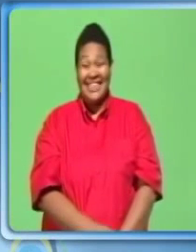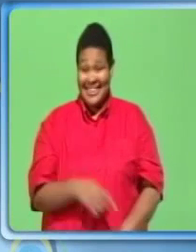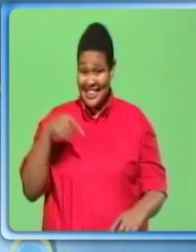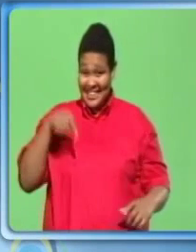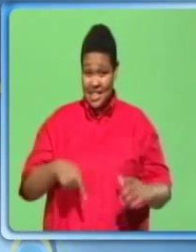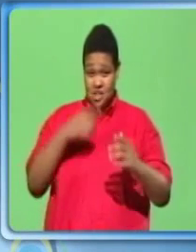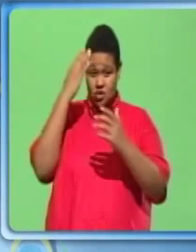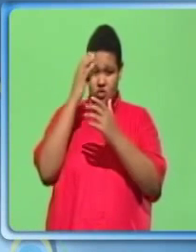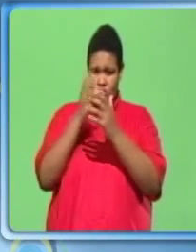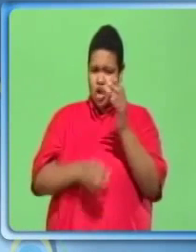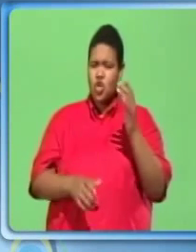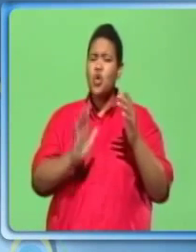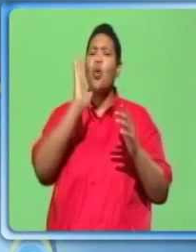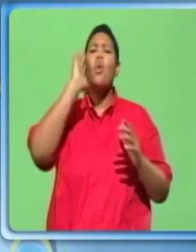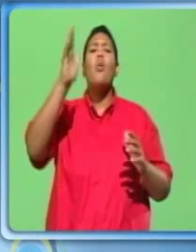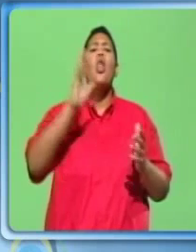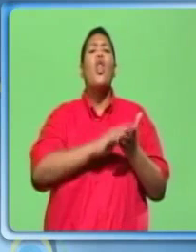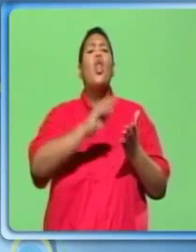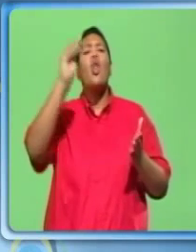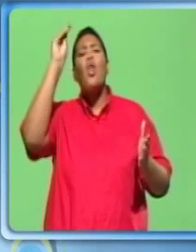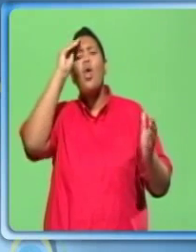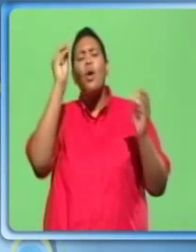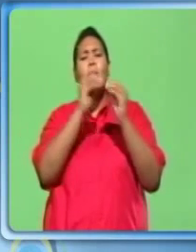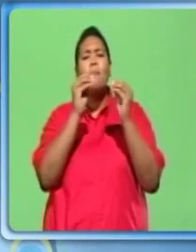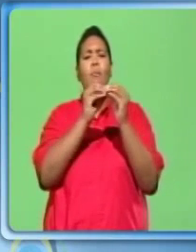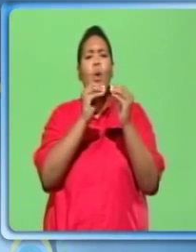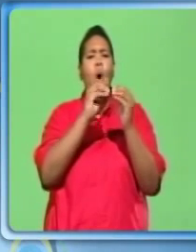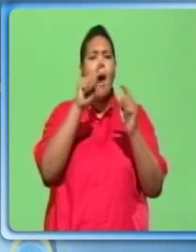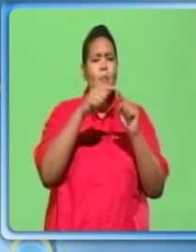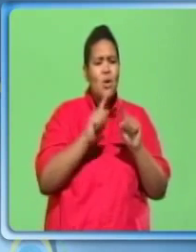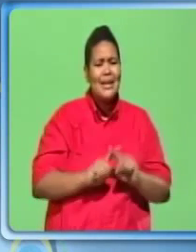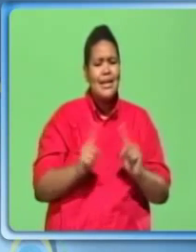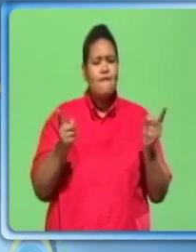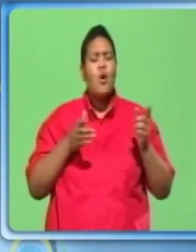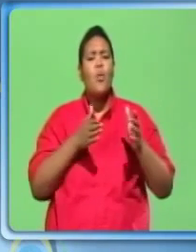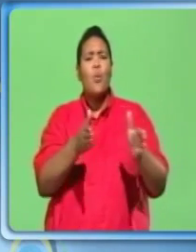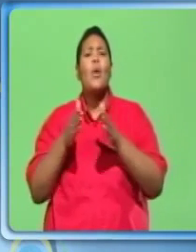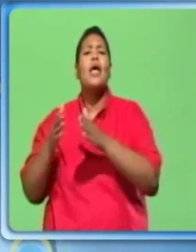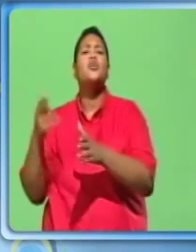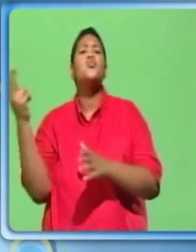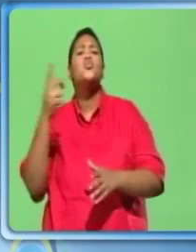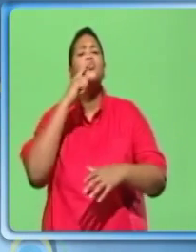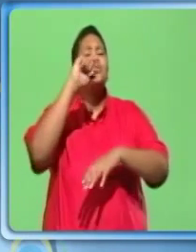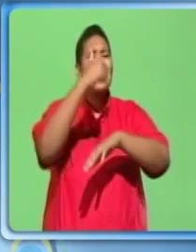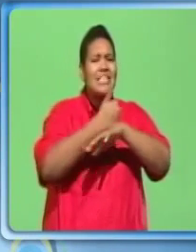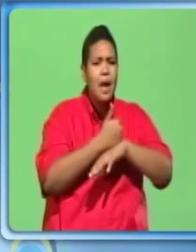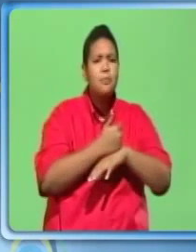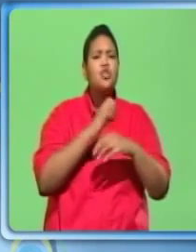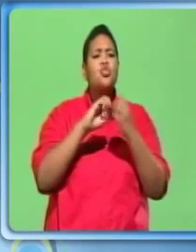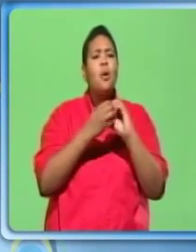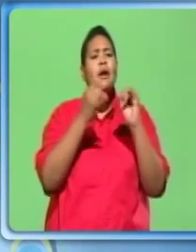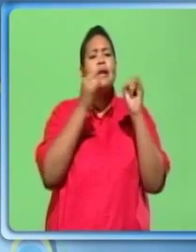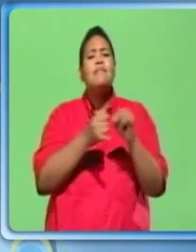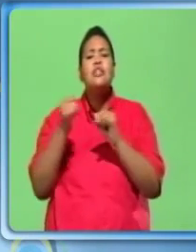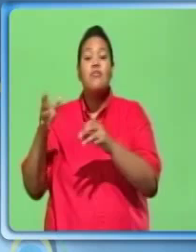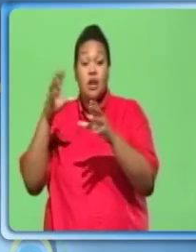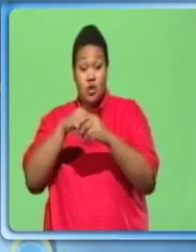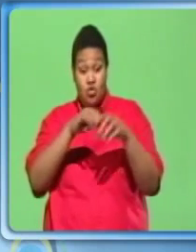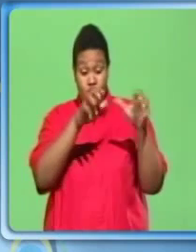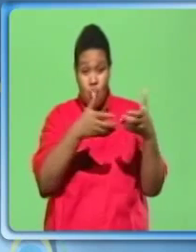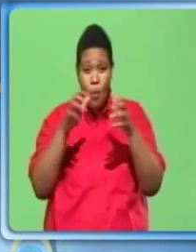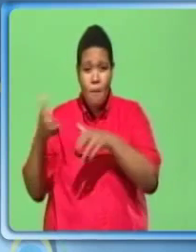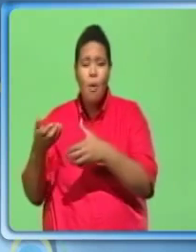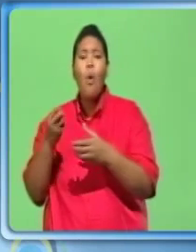this section, you will be learning about the different methods used to establish a number of individuals within a population